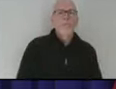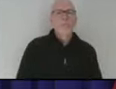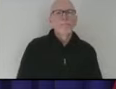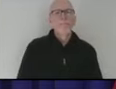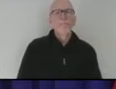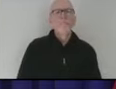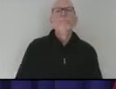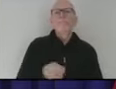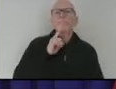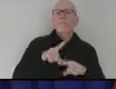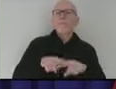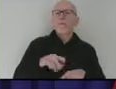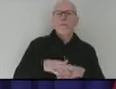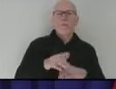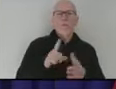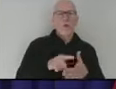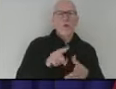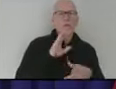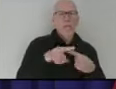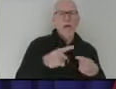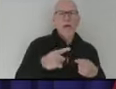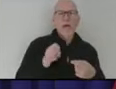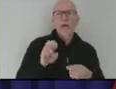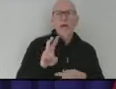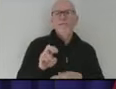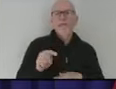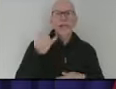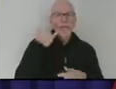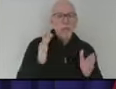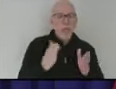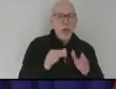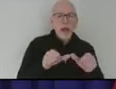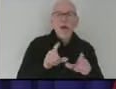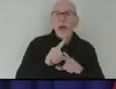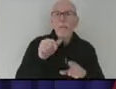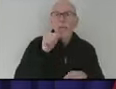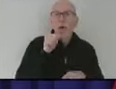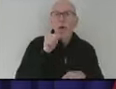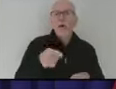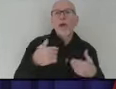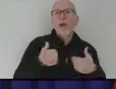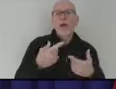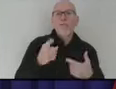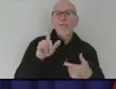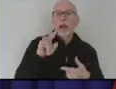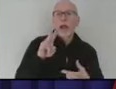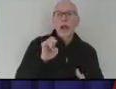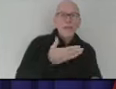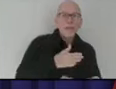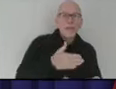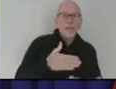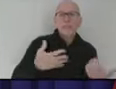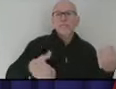it depends a little bit on what event you're talking about. I think if it's a small area like a bar and you have, you know, live singing and dancing, that is